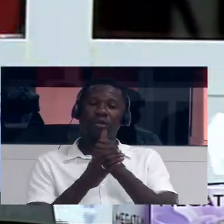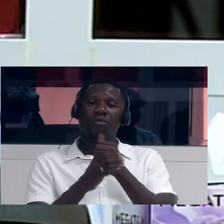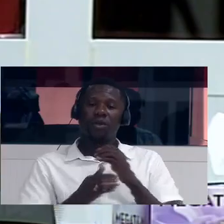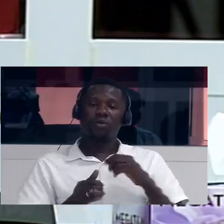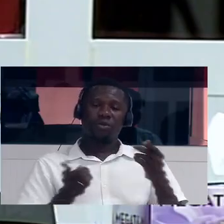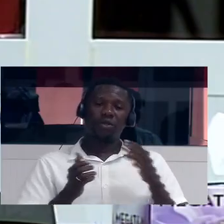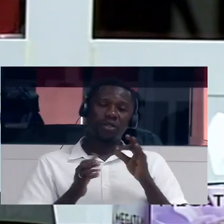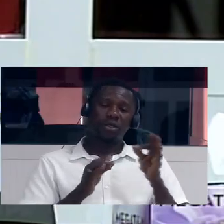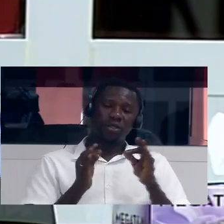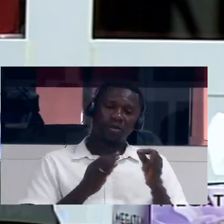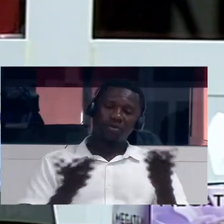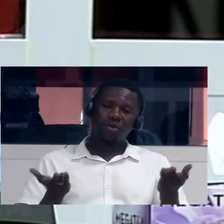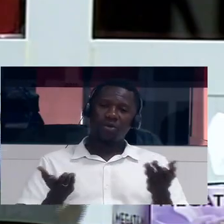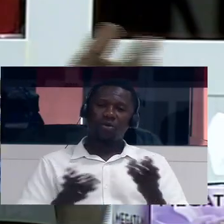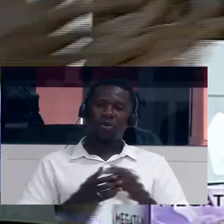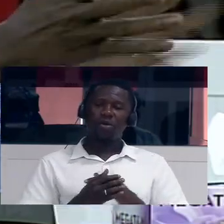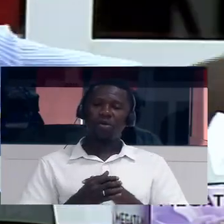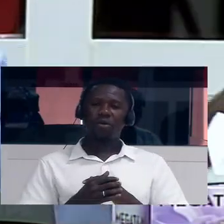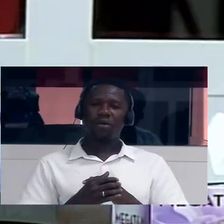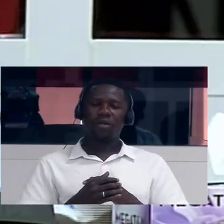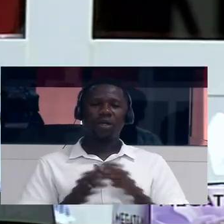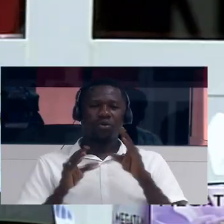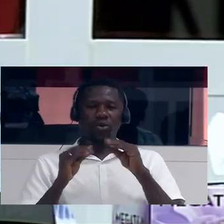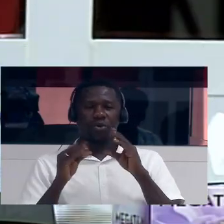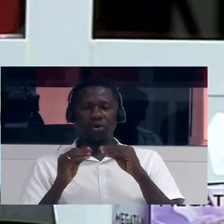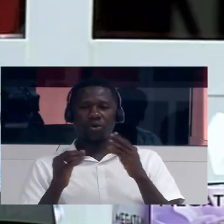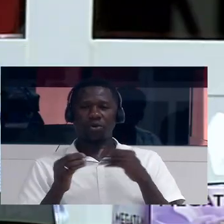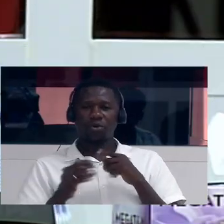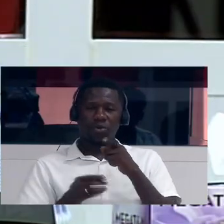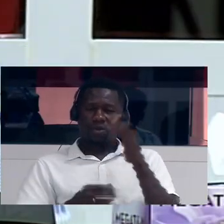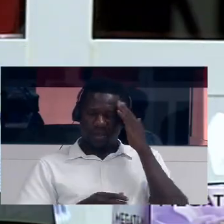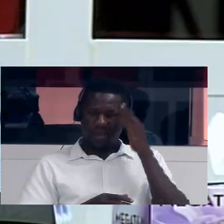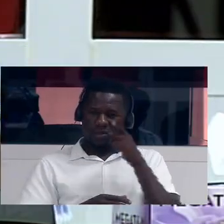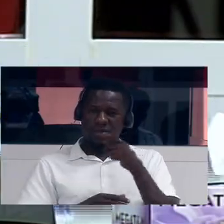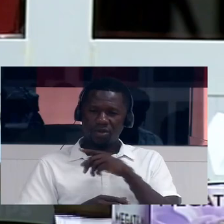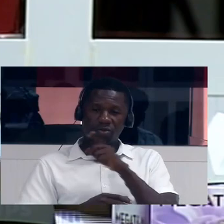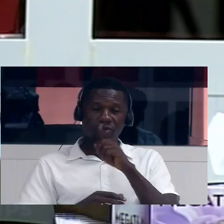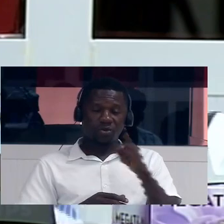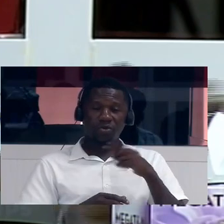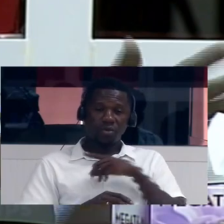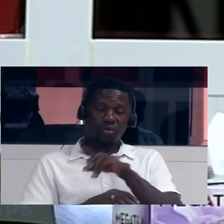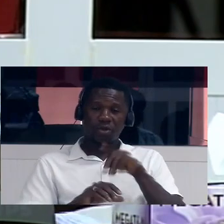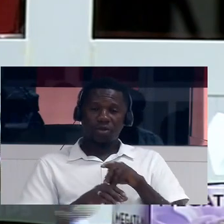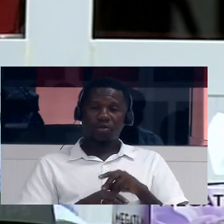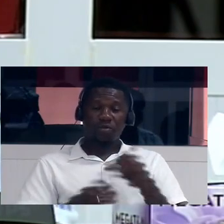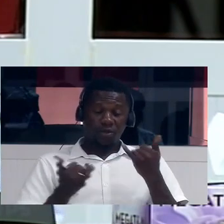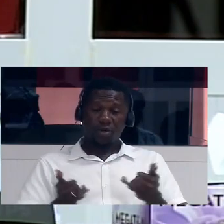was this tribe. My dad was this tribe. And they would be talking. I said, "My friend, you think this place is so and so place? From now, speak English or don't